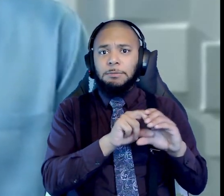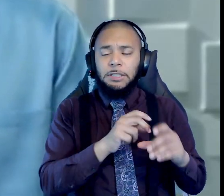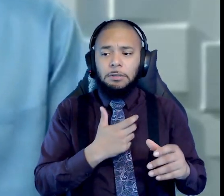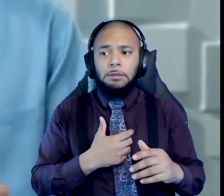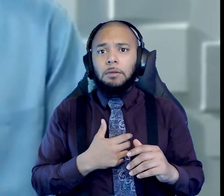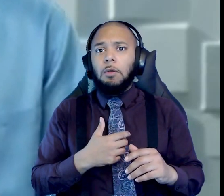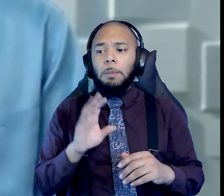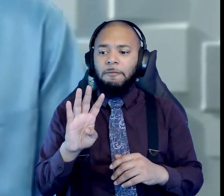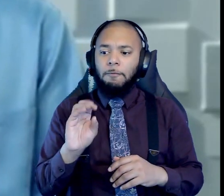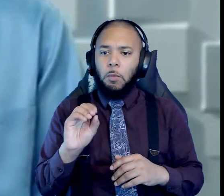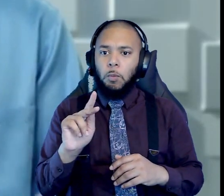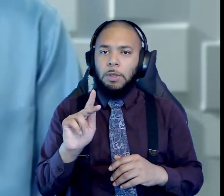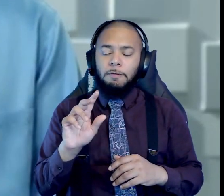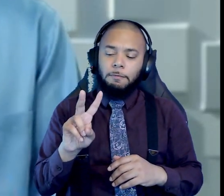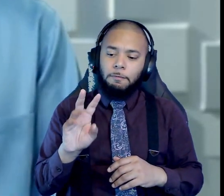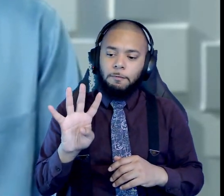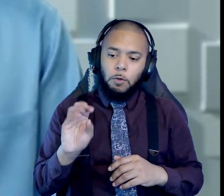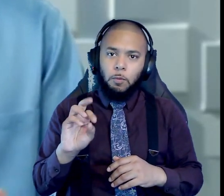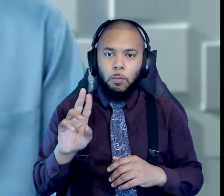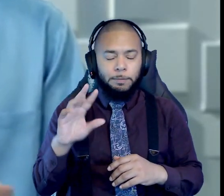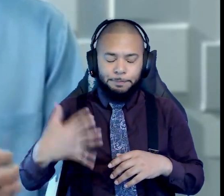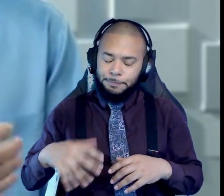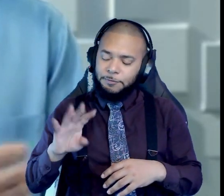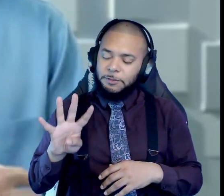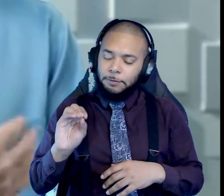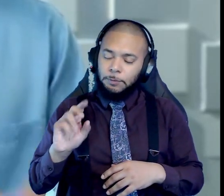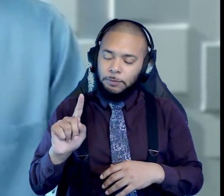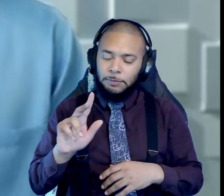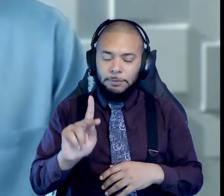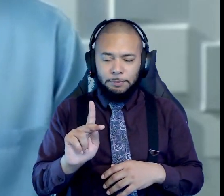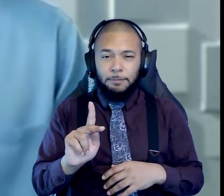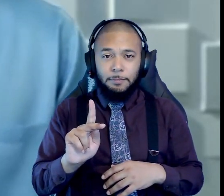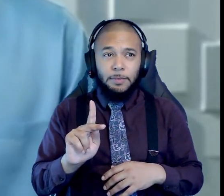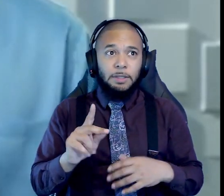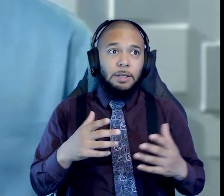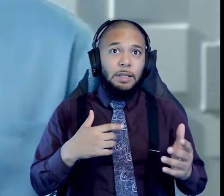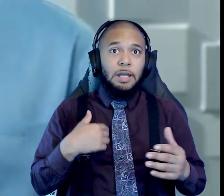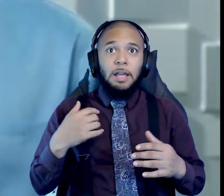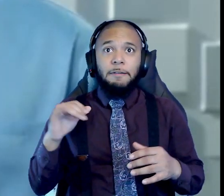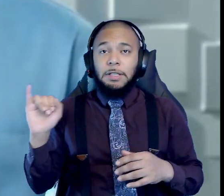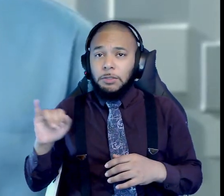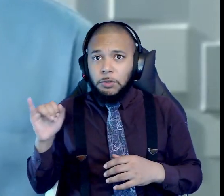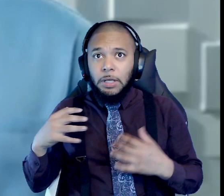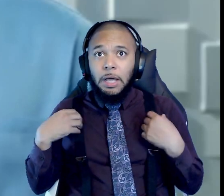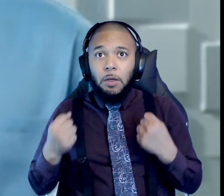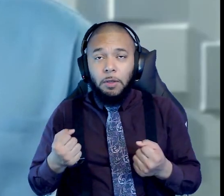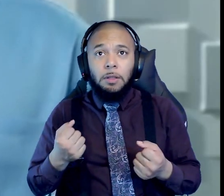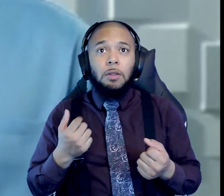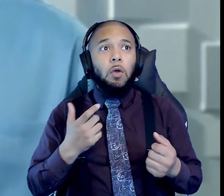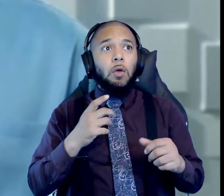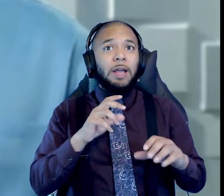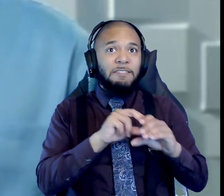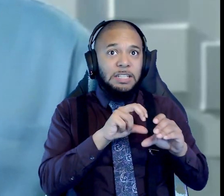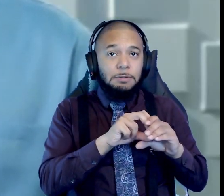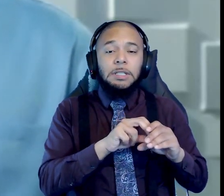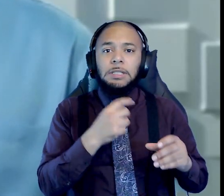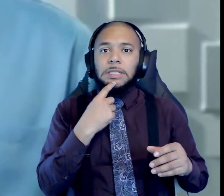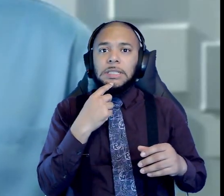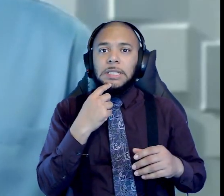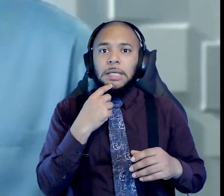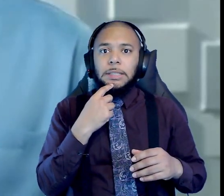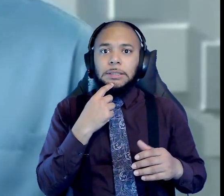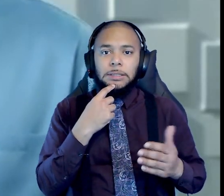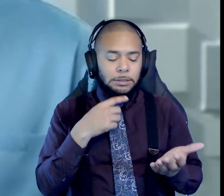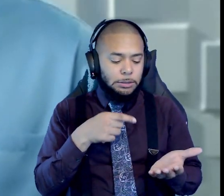and then what that does if it's health if it's if it's investments then what it does it says okay Todd Todd Edmond